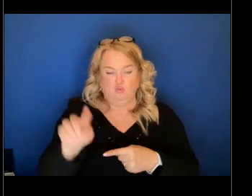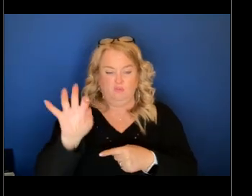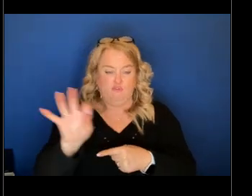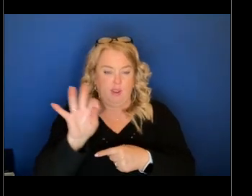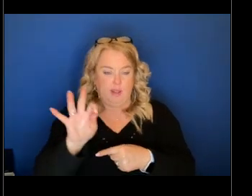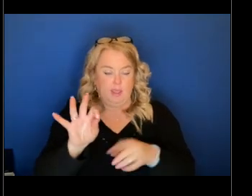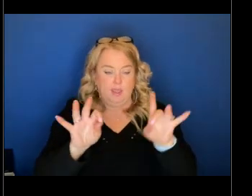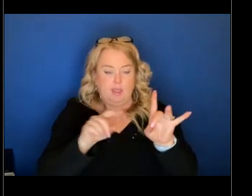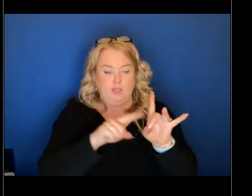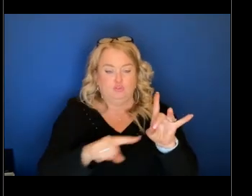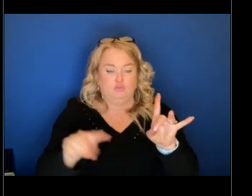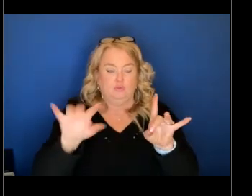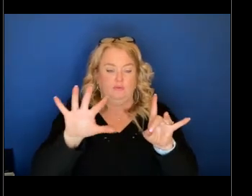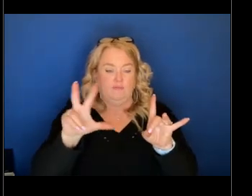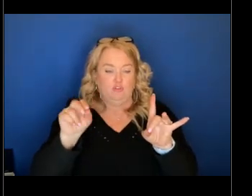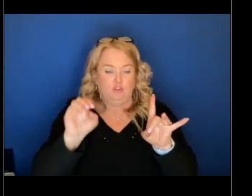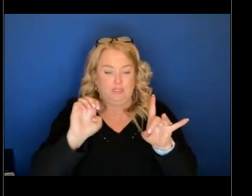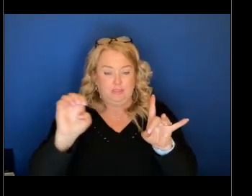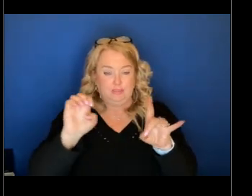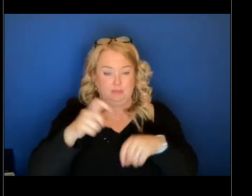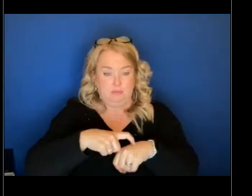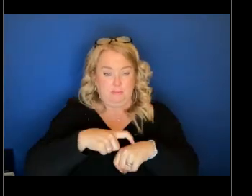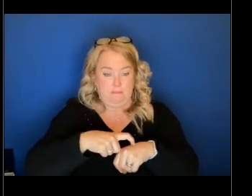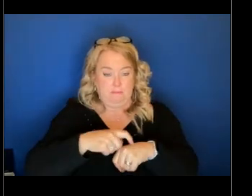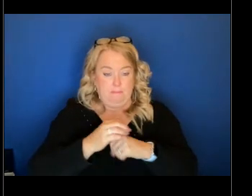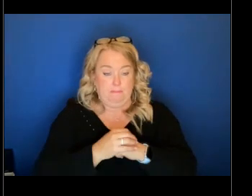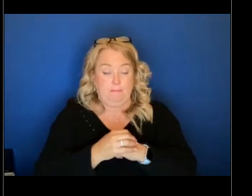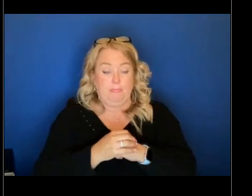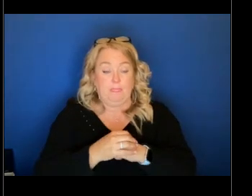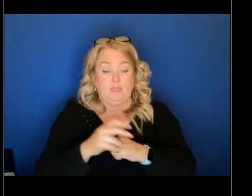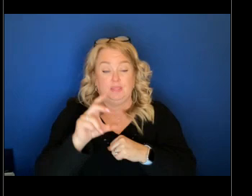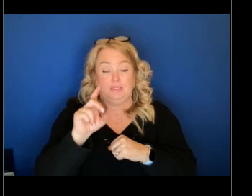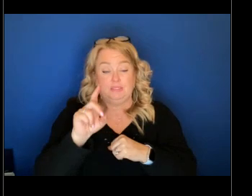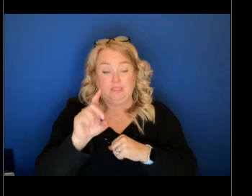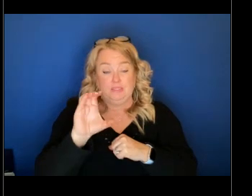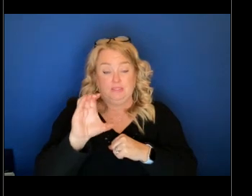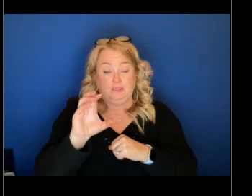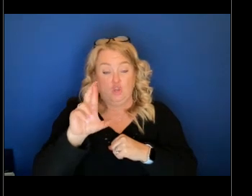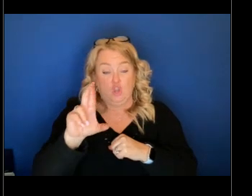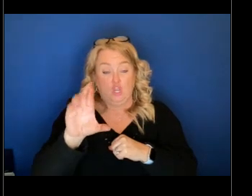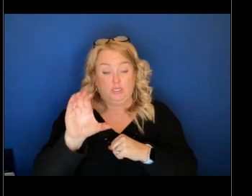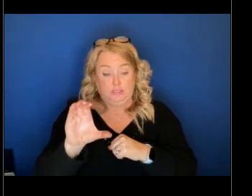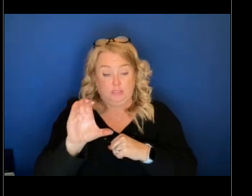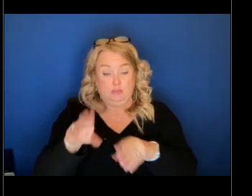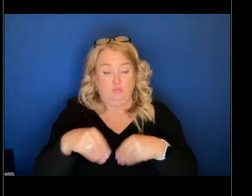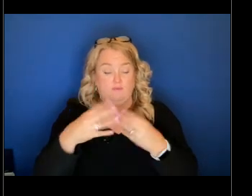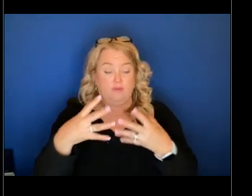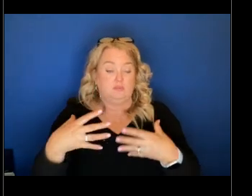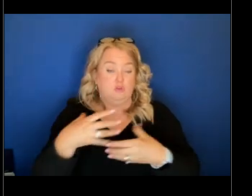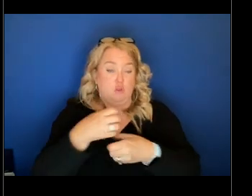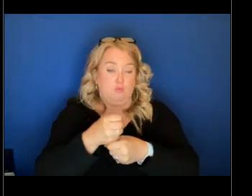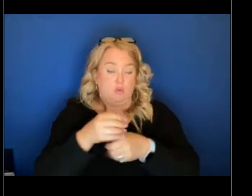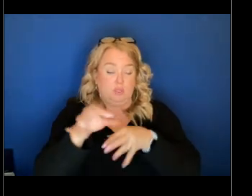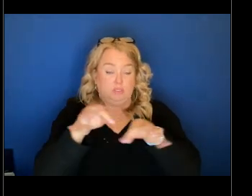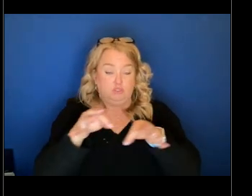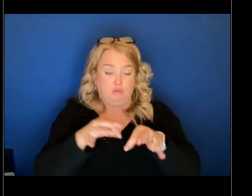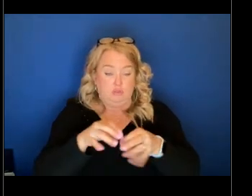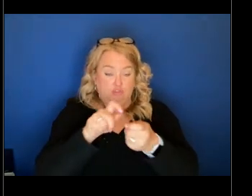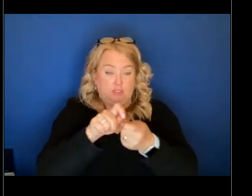a.m. to 5:30 p.m. Eastern. The DCRC provides comprehensive and detailed